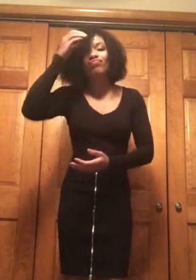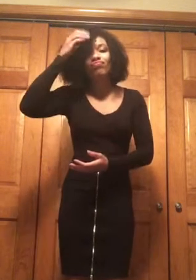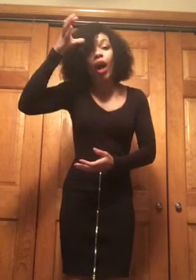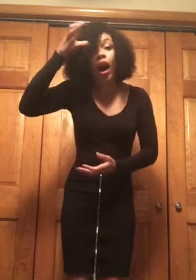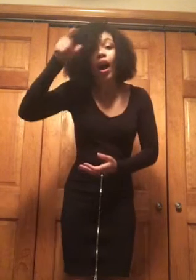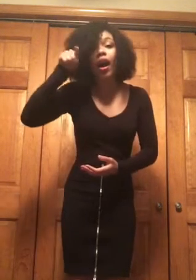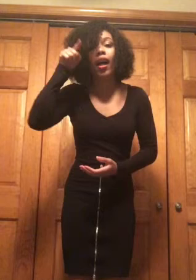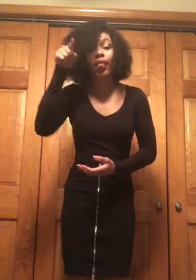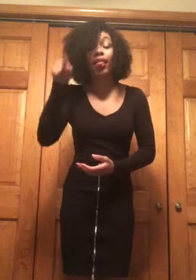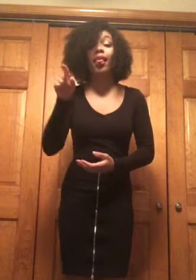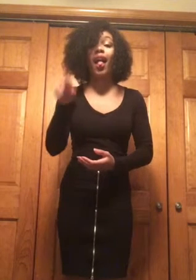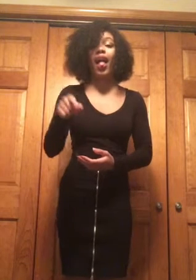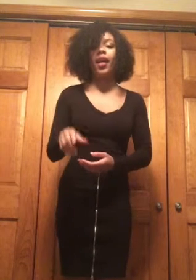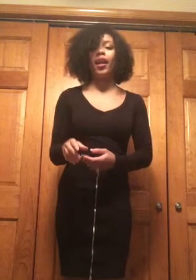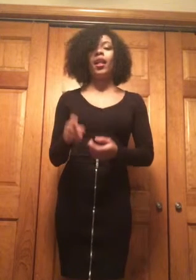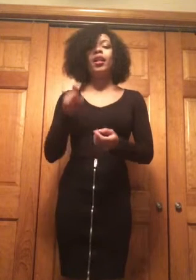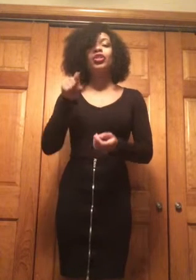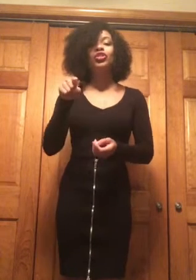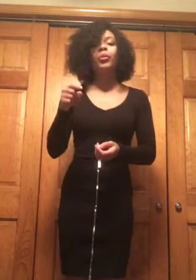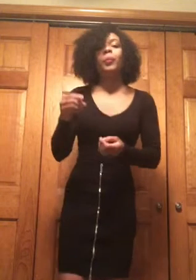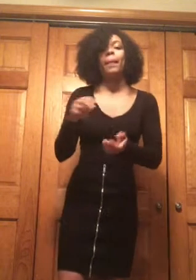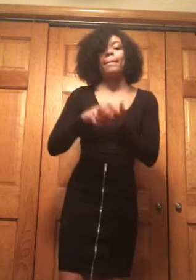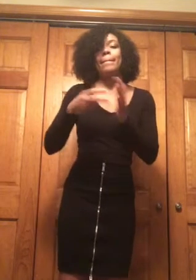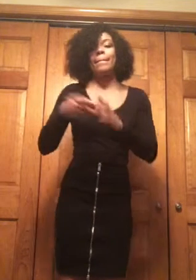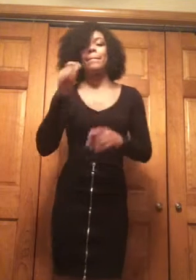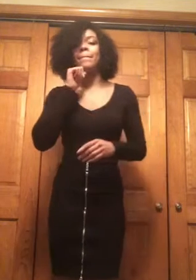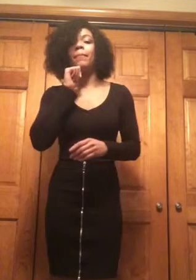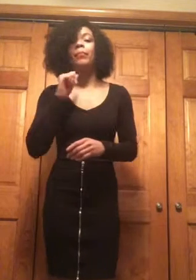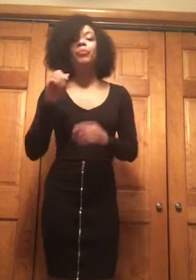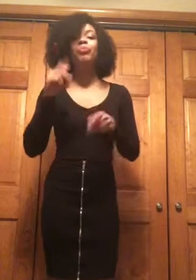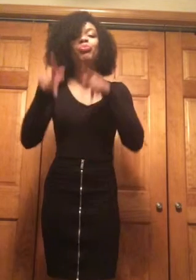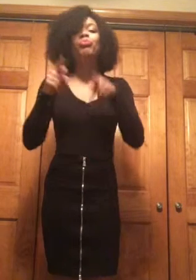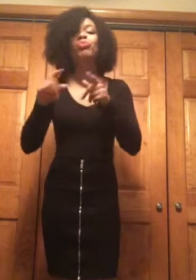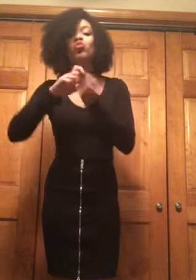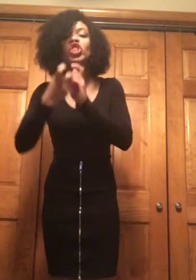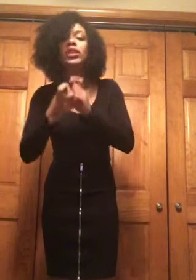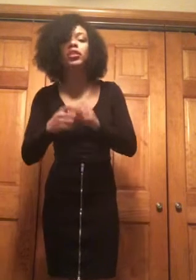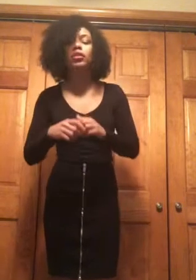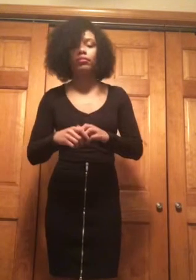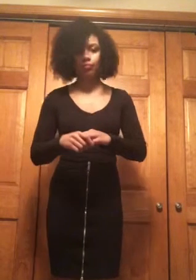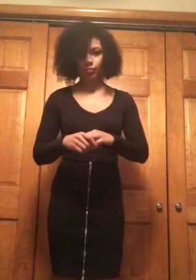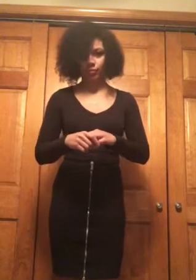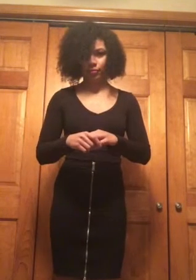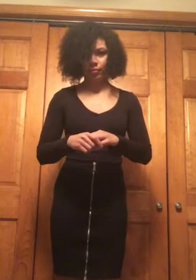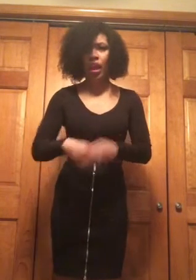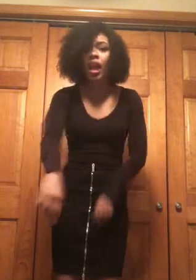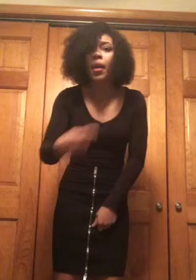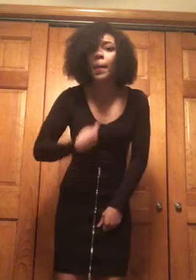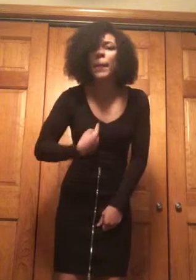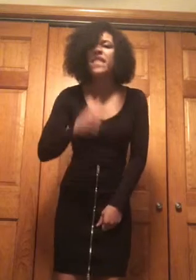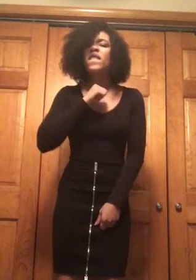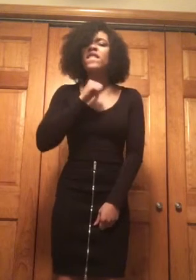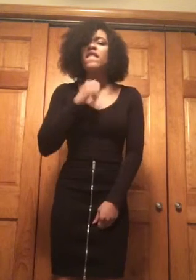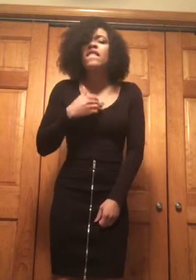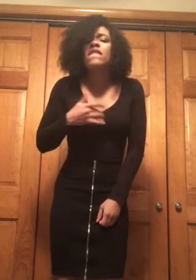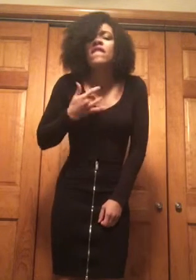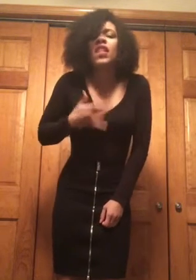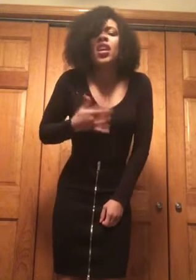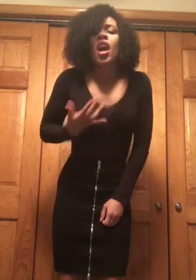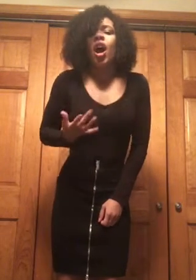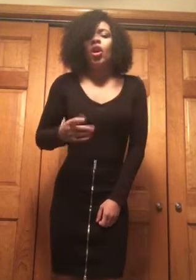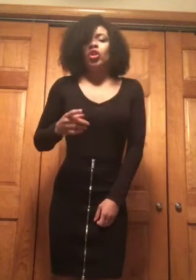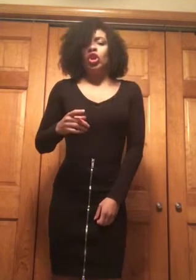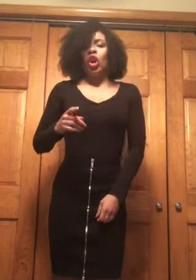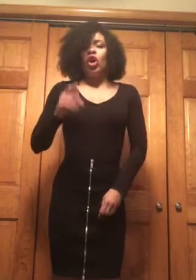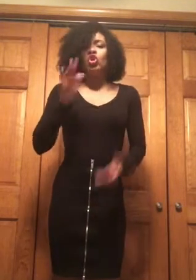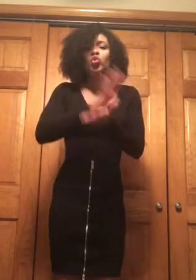to use this idea to show you how our schools are disabling our deaf students. If I could be so bold, I'd even say our schools are dumbing down